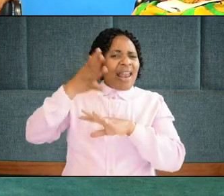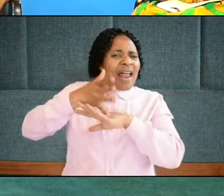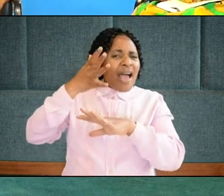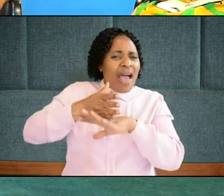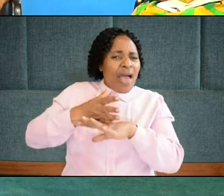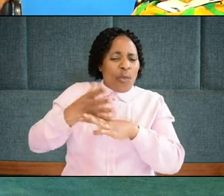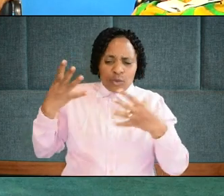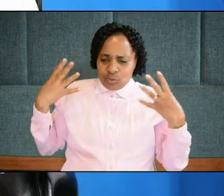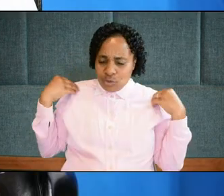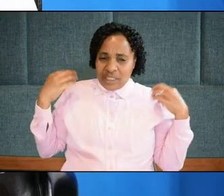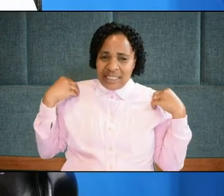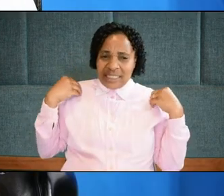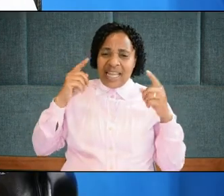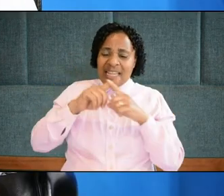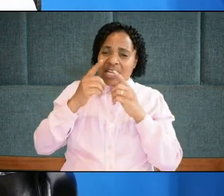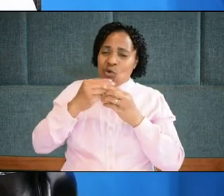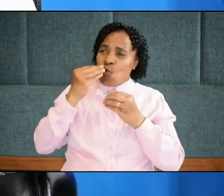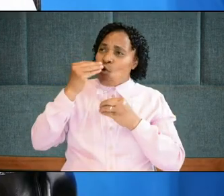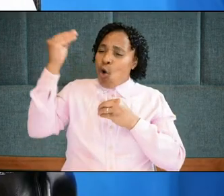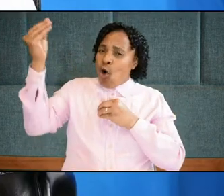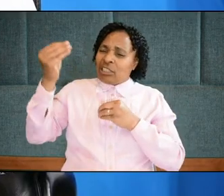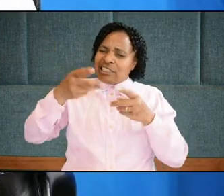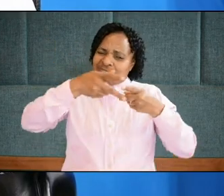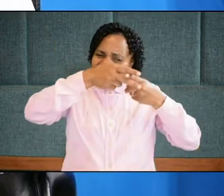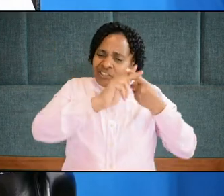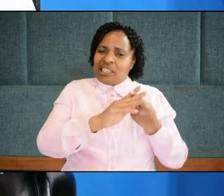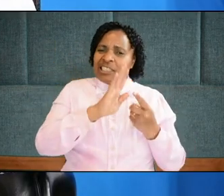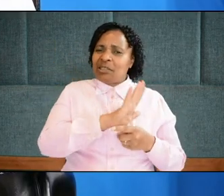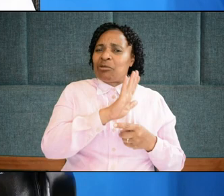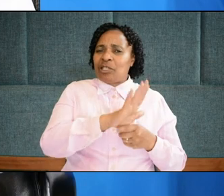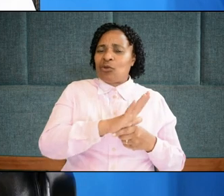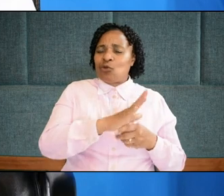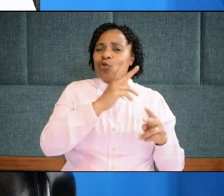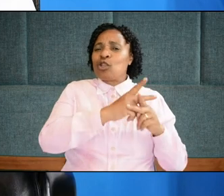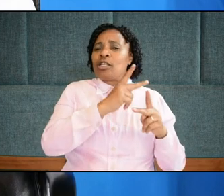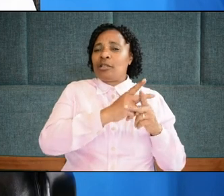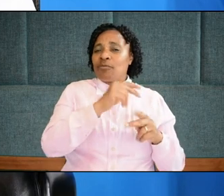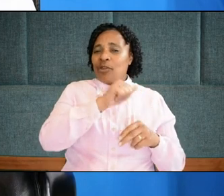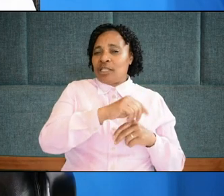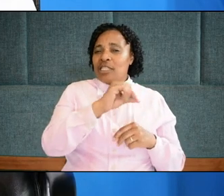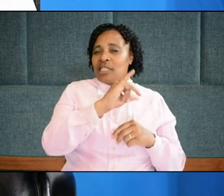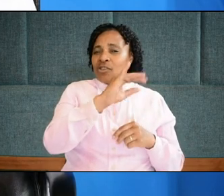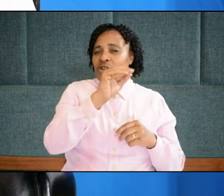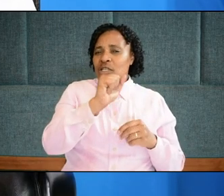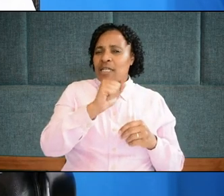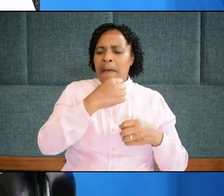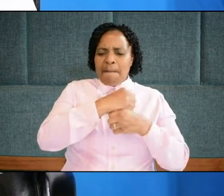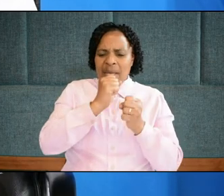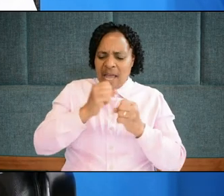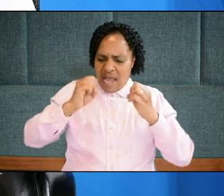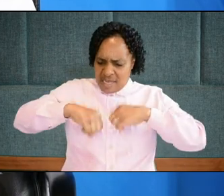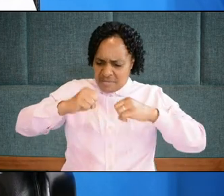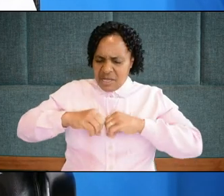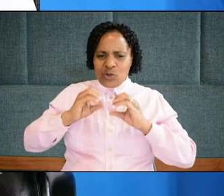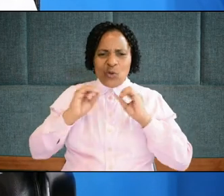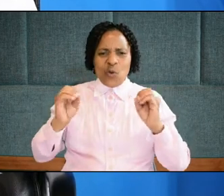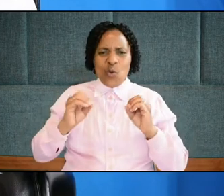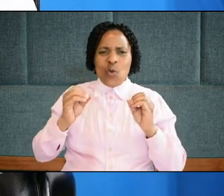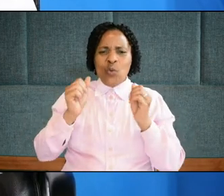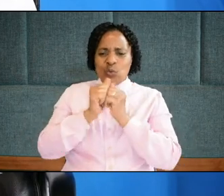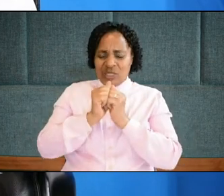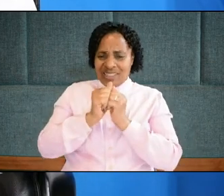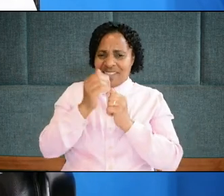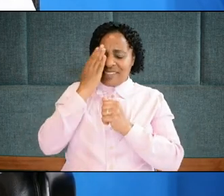the oath that the Israelites bound themselves to keep with the Gibeonites caused disagreement and a lot of friction within the Israelites'